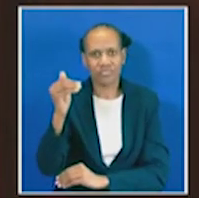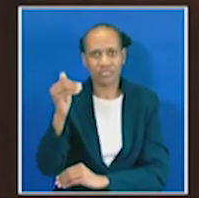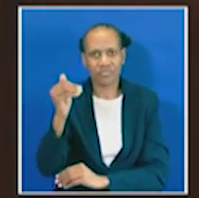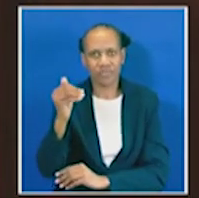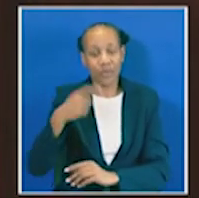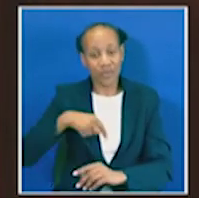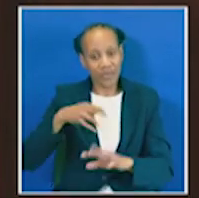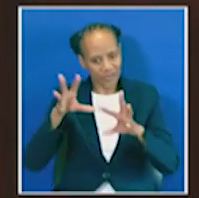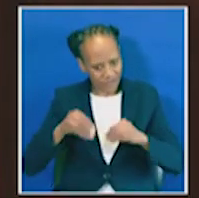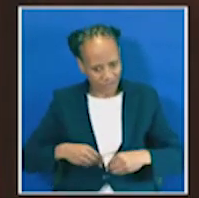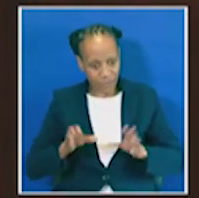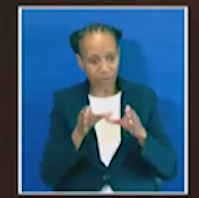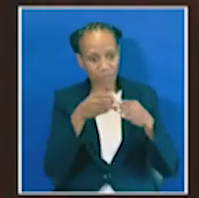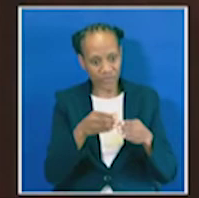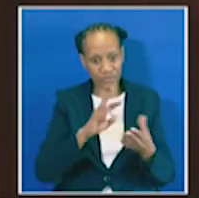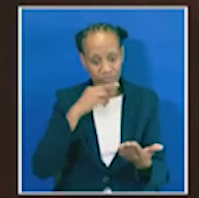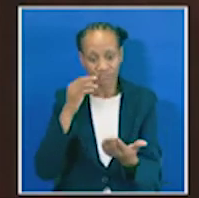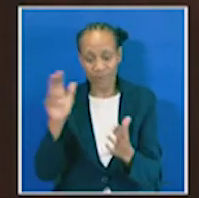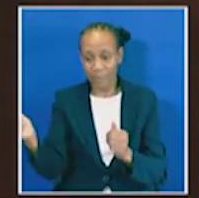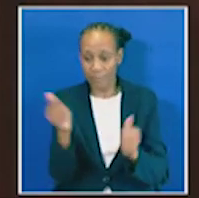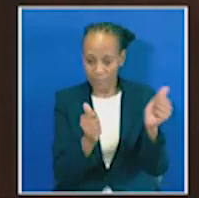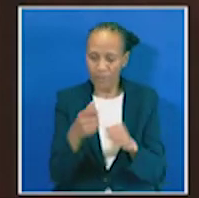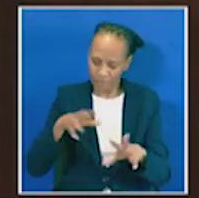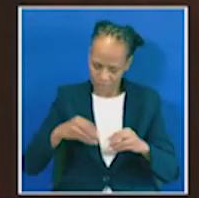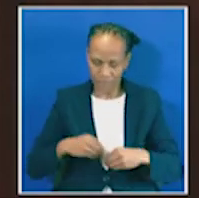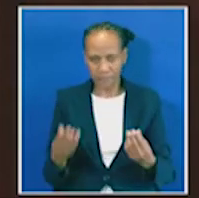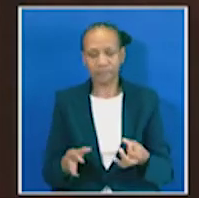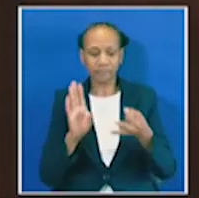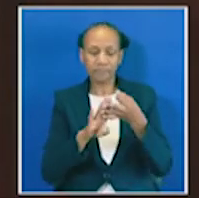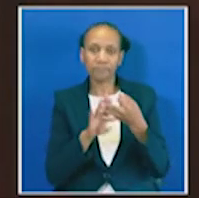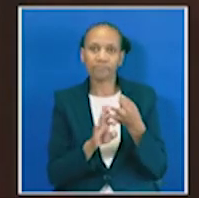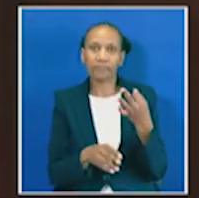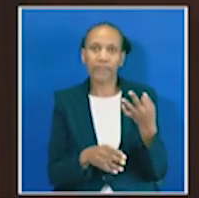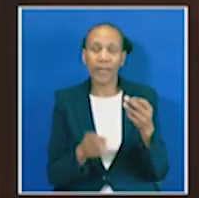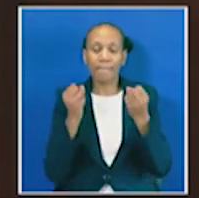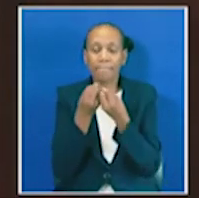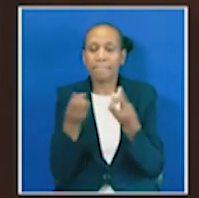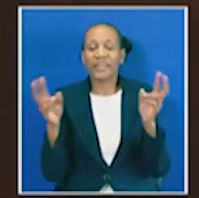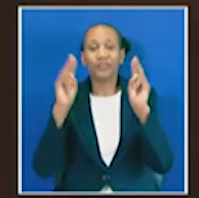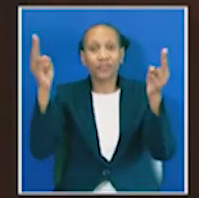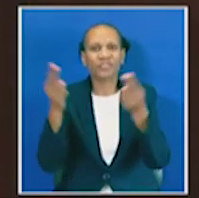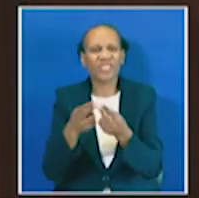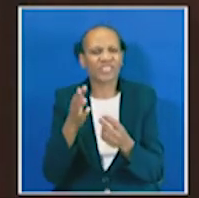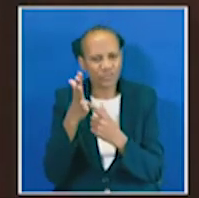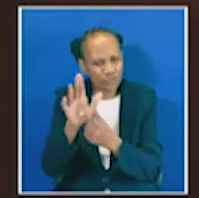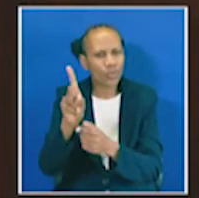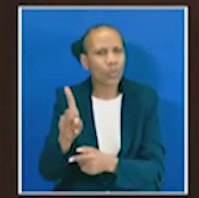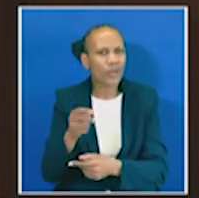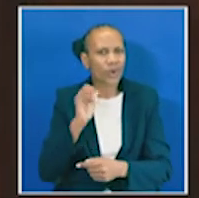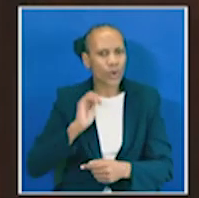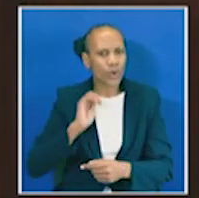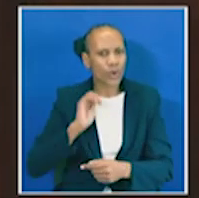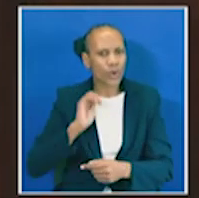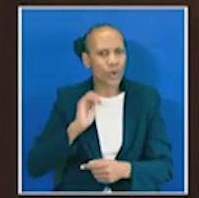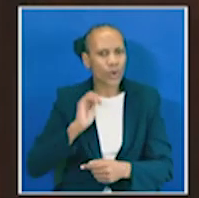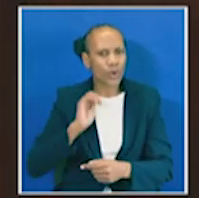of the Commission. Thirdly, male-dominated leadership structures at most universities suggest that women still face a glass ceiling